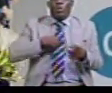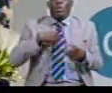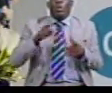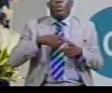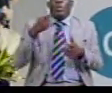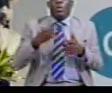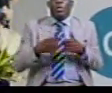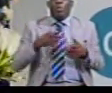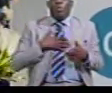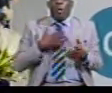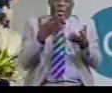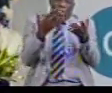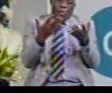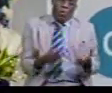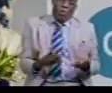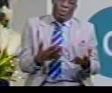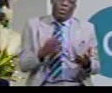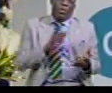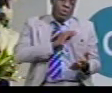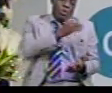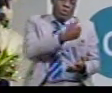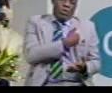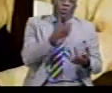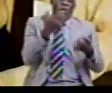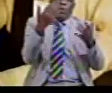liberty at Calvary.